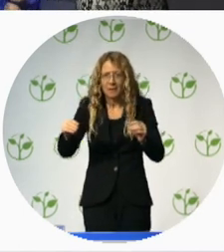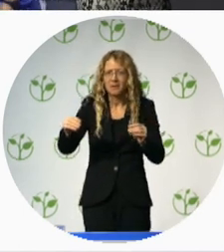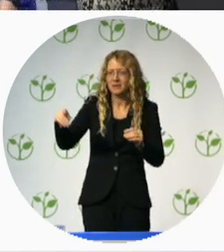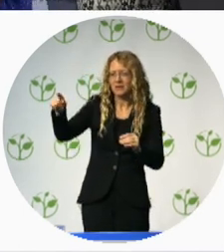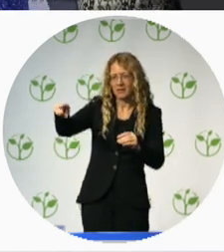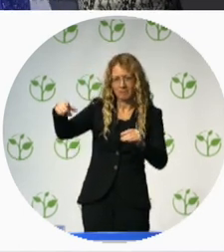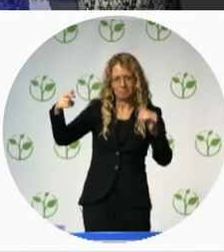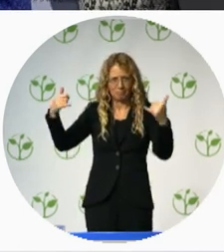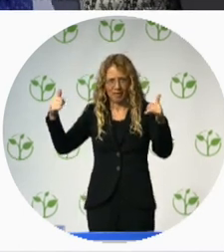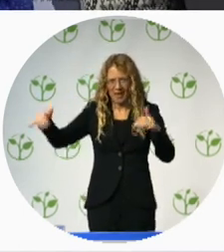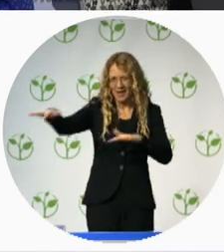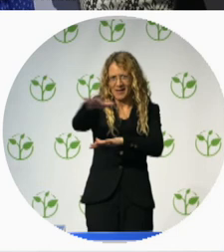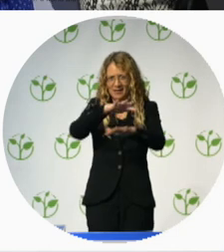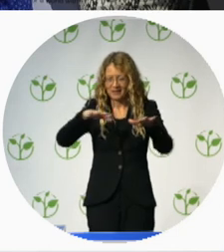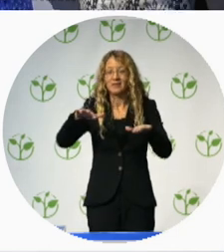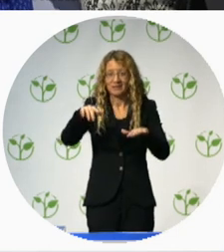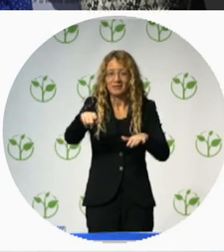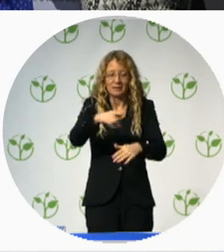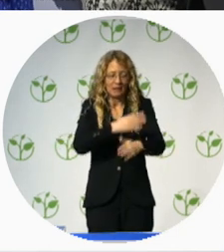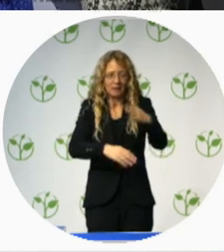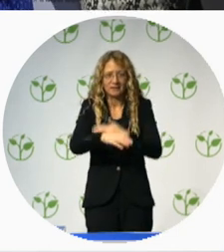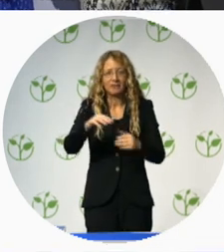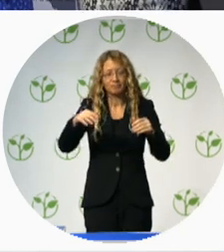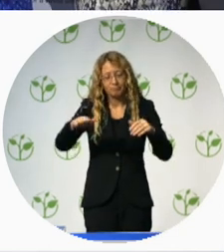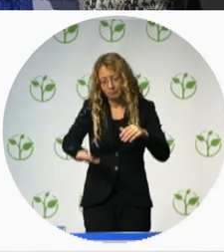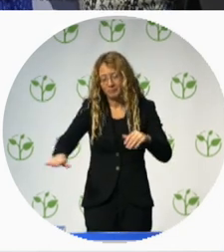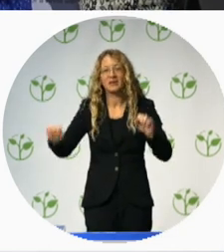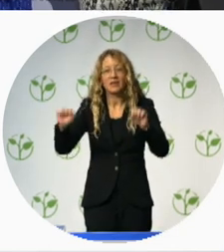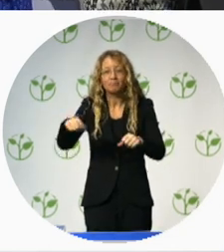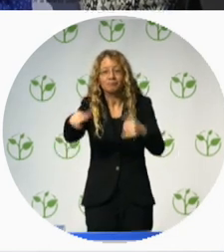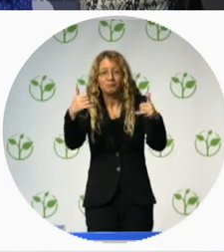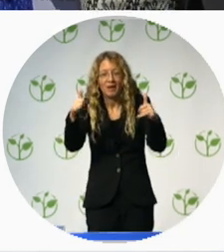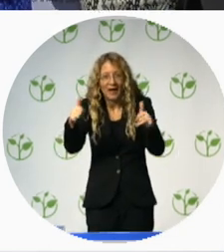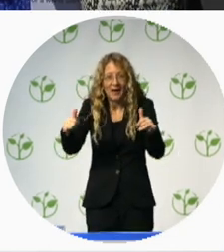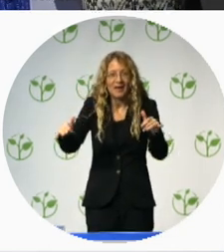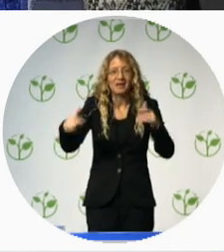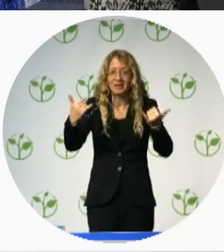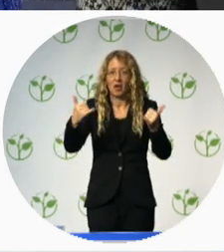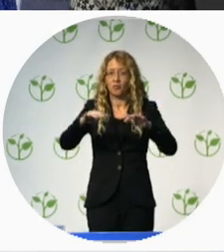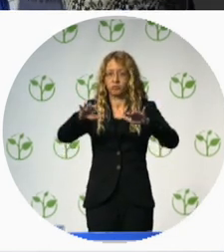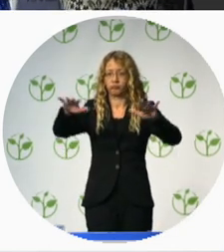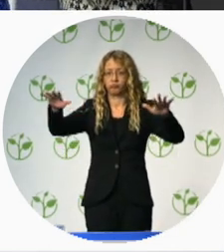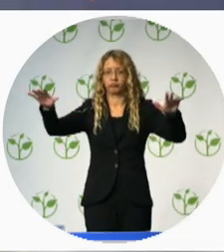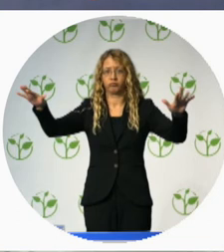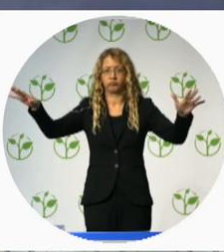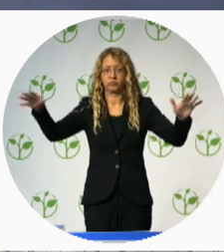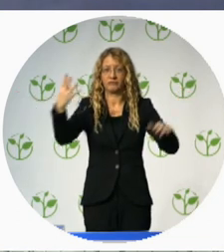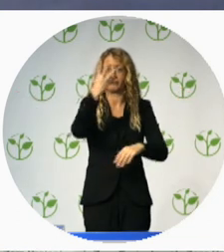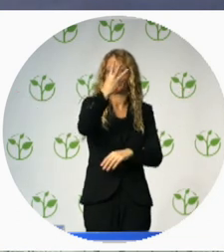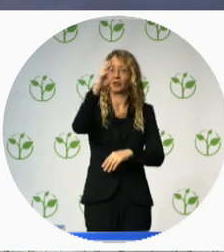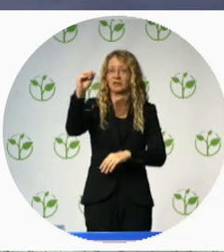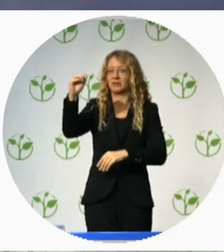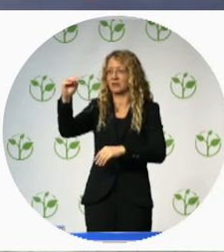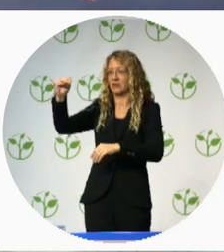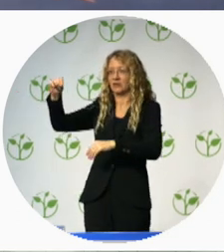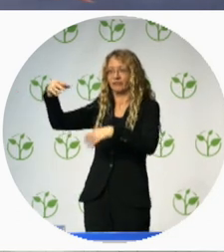disabilities to play with other children. To date, the equipment has been installed in more than 40 public and nursery playgrounds throughout Hungary.